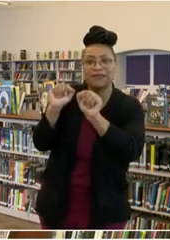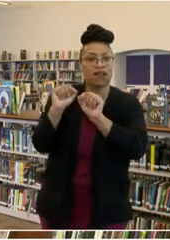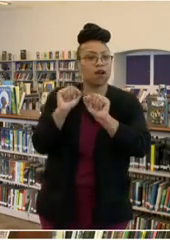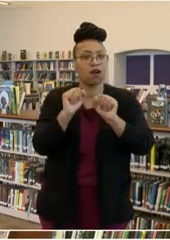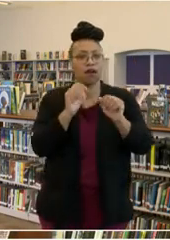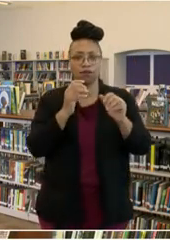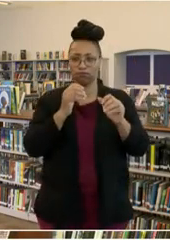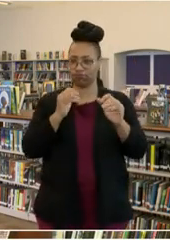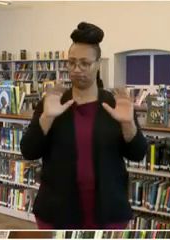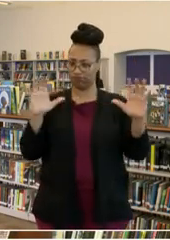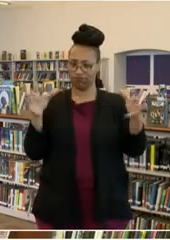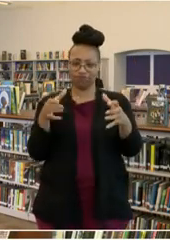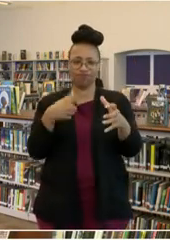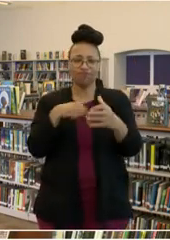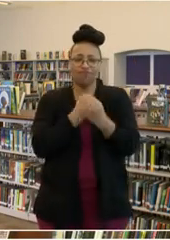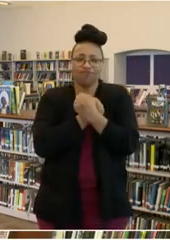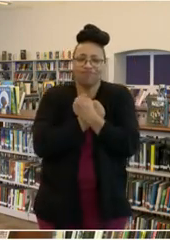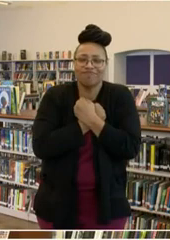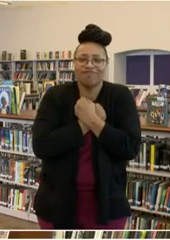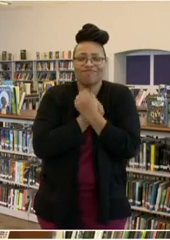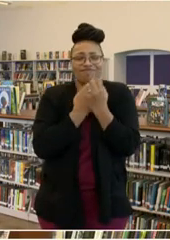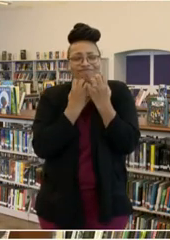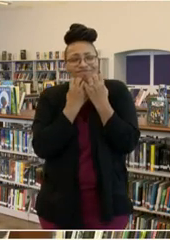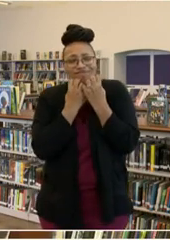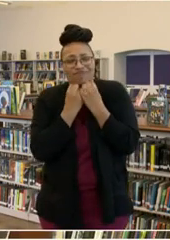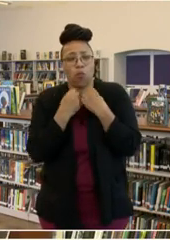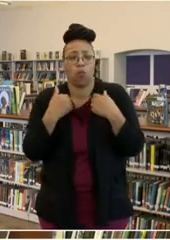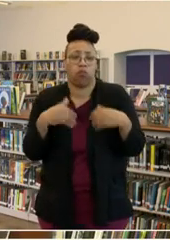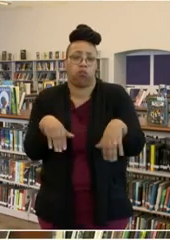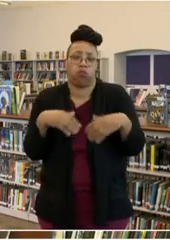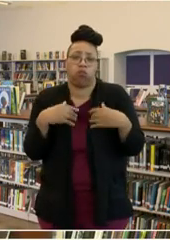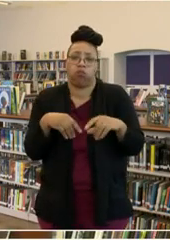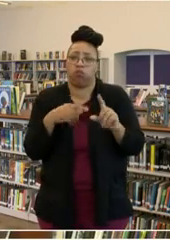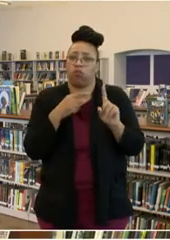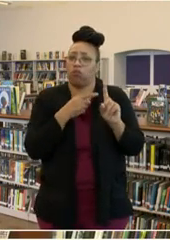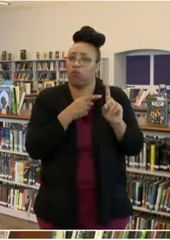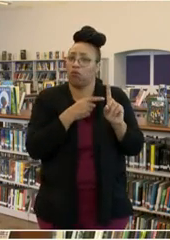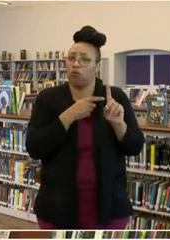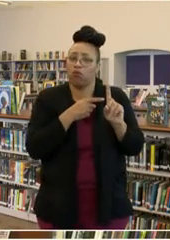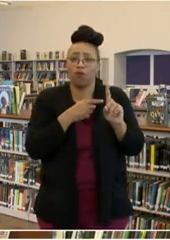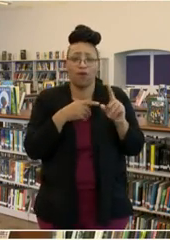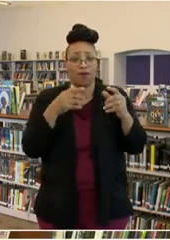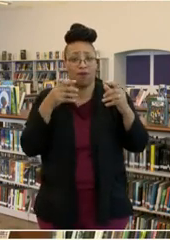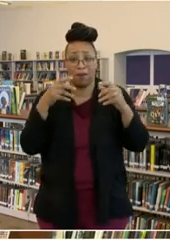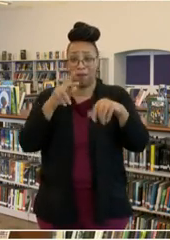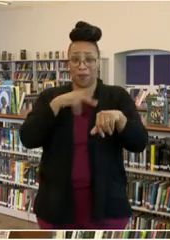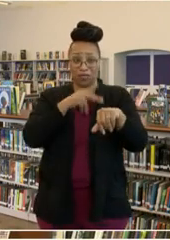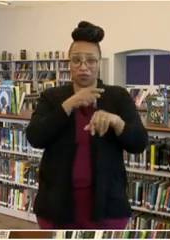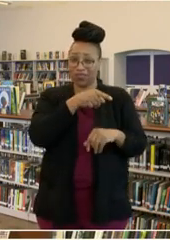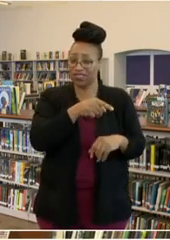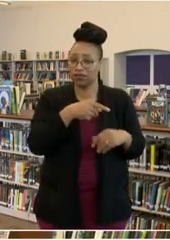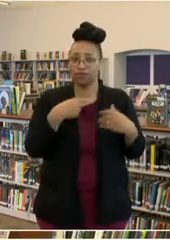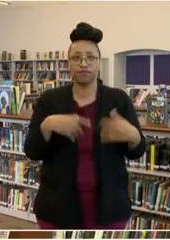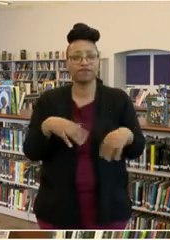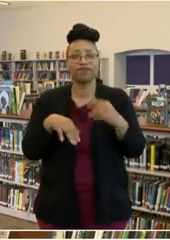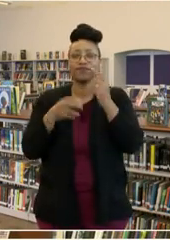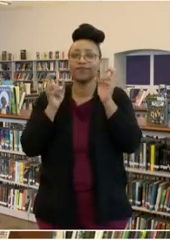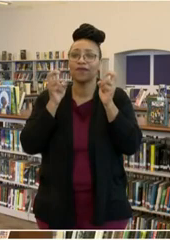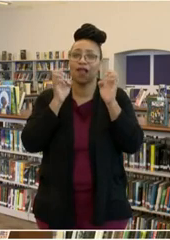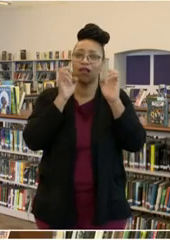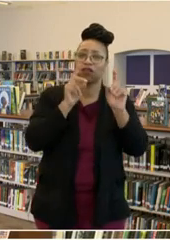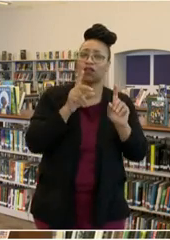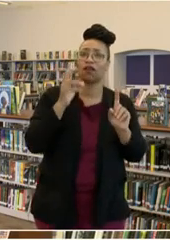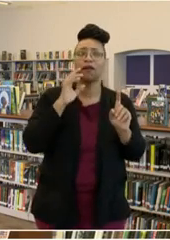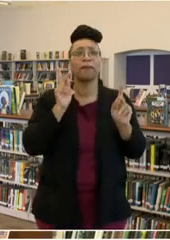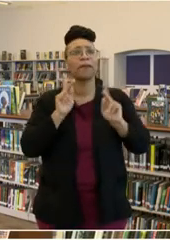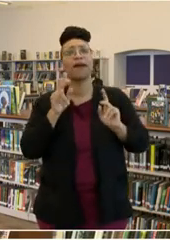an outstanding manner. The principals, of course, are educators, so they think of themselves sometimes just as educators.